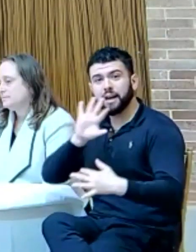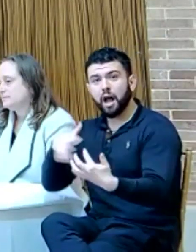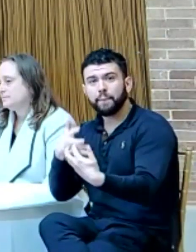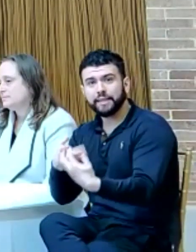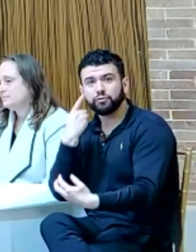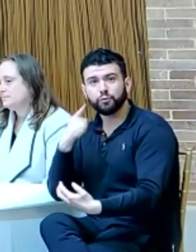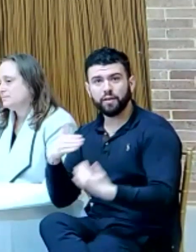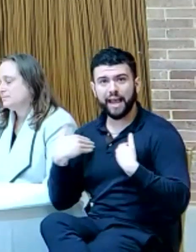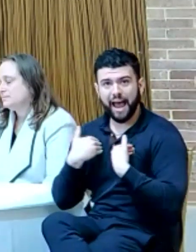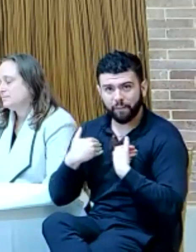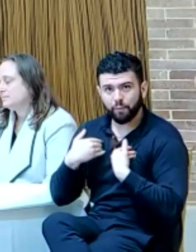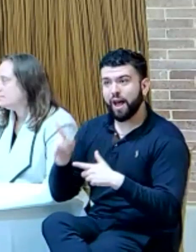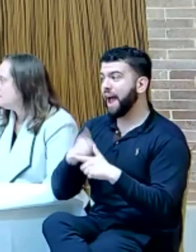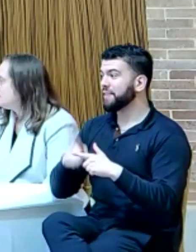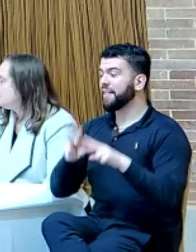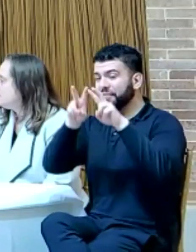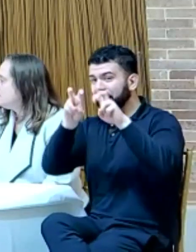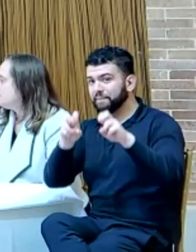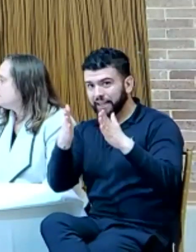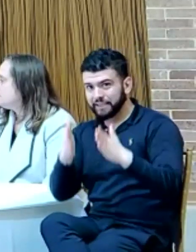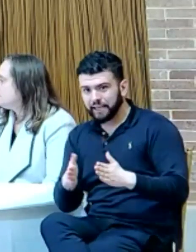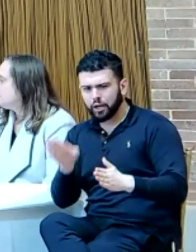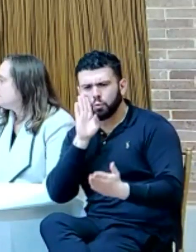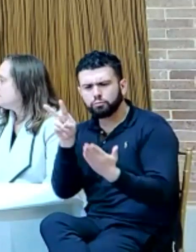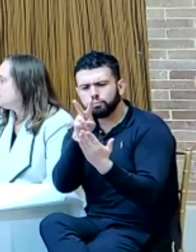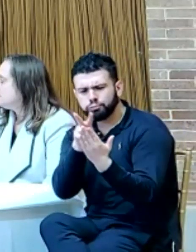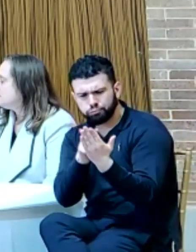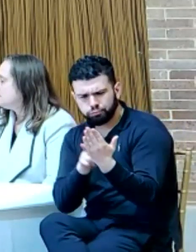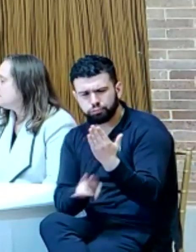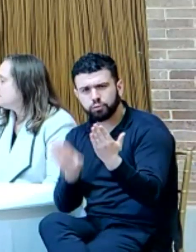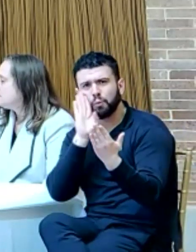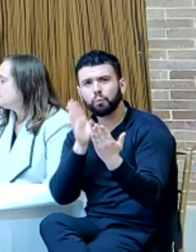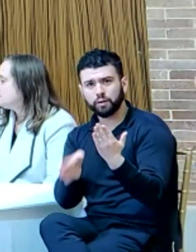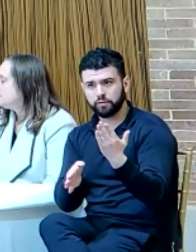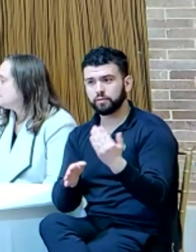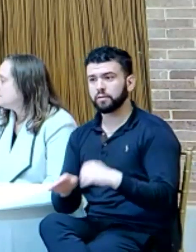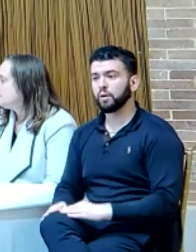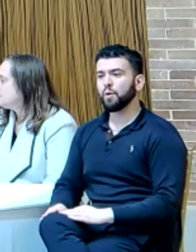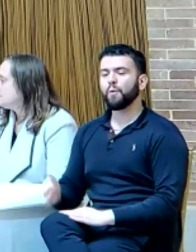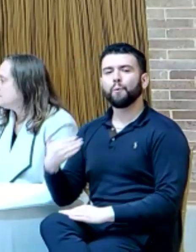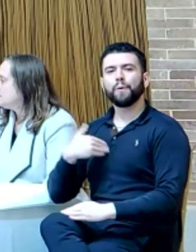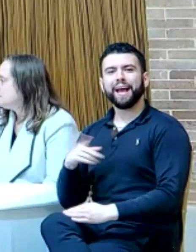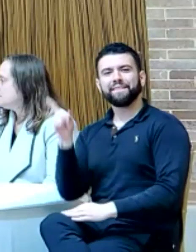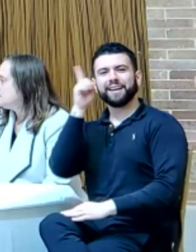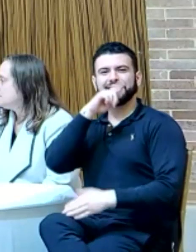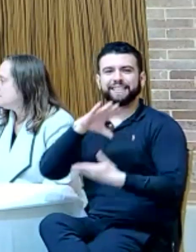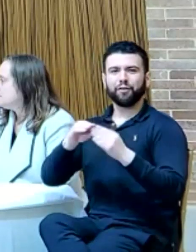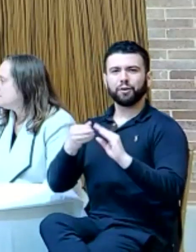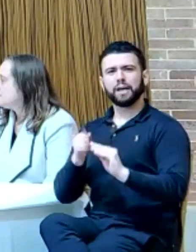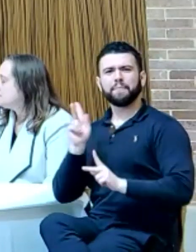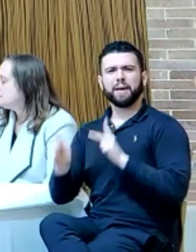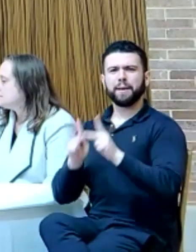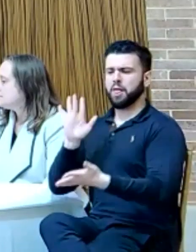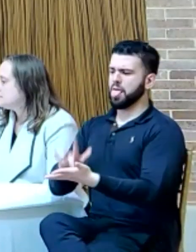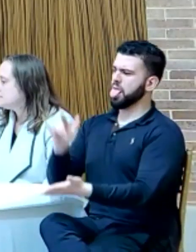investigators will be looking at that as well and scrutinizing that as well um there is a stereotype out there that people are gaming this system